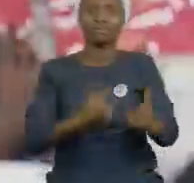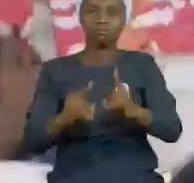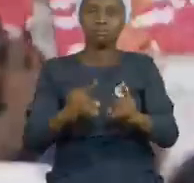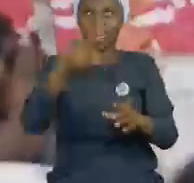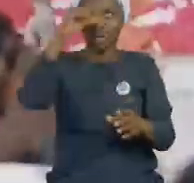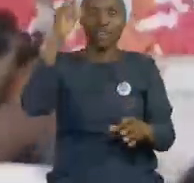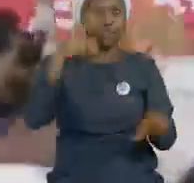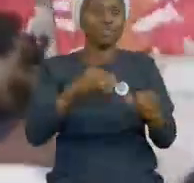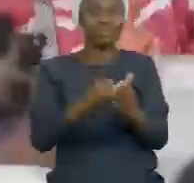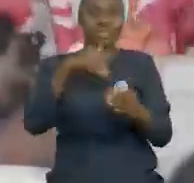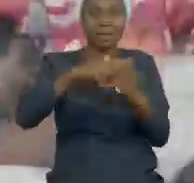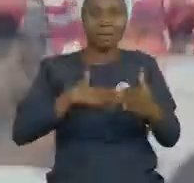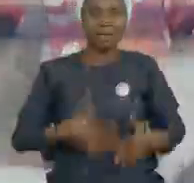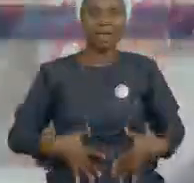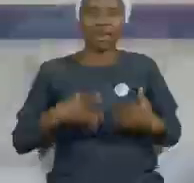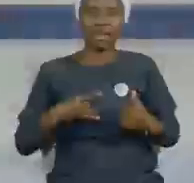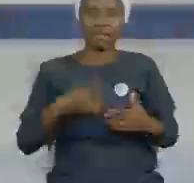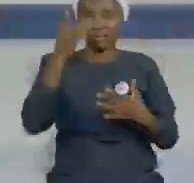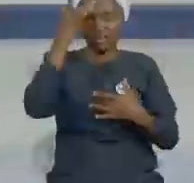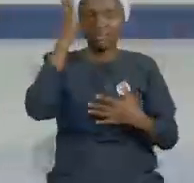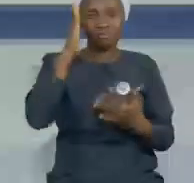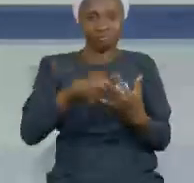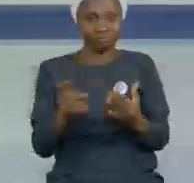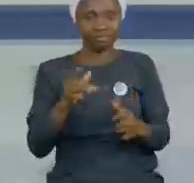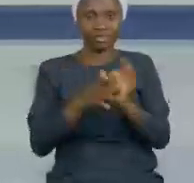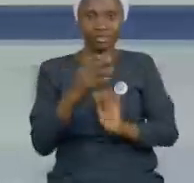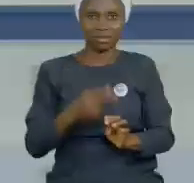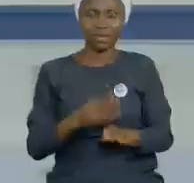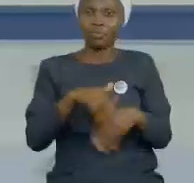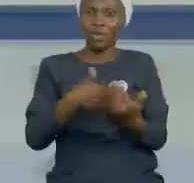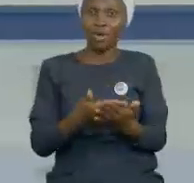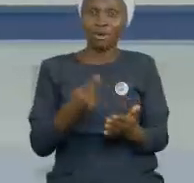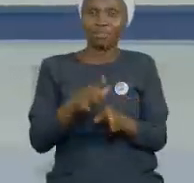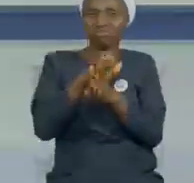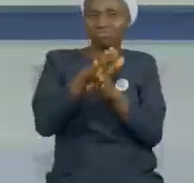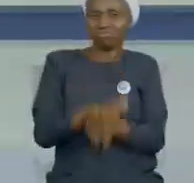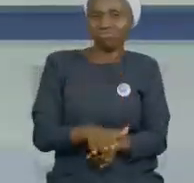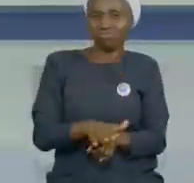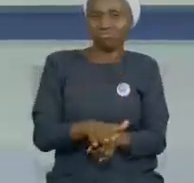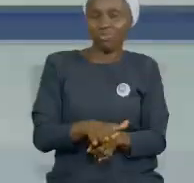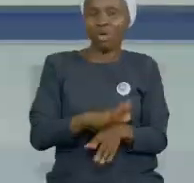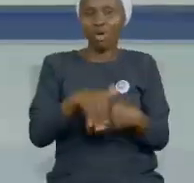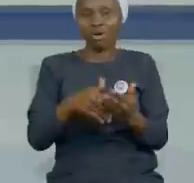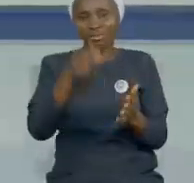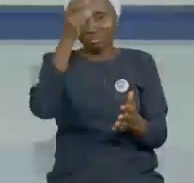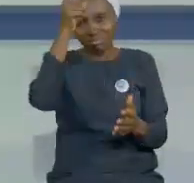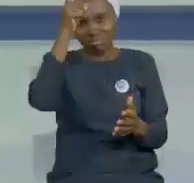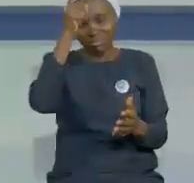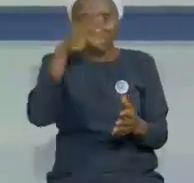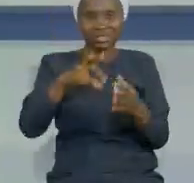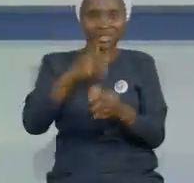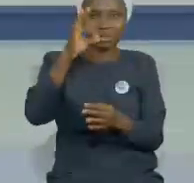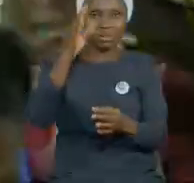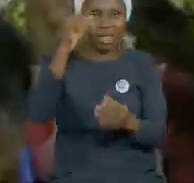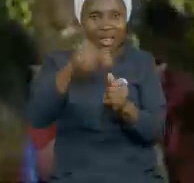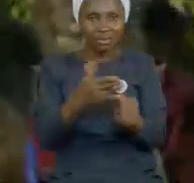Sicknesses will vanish away. All the oppression and demonization, everything will vanish